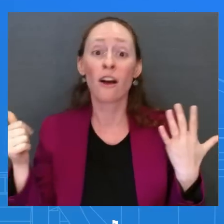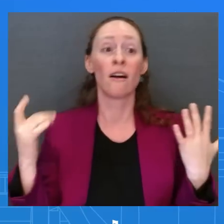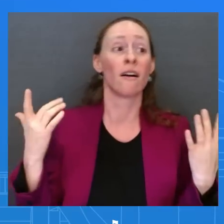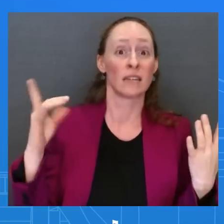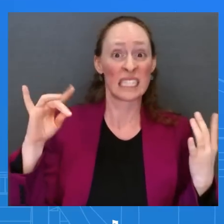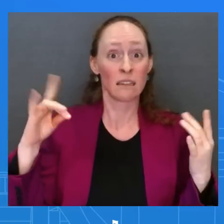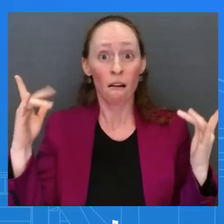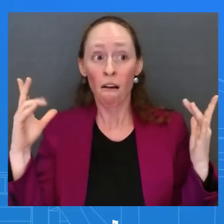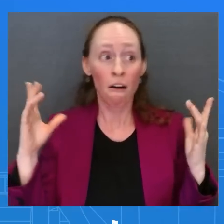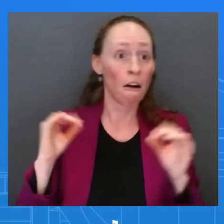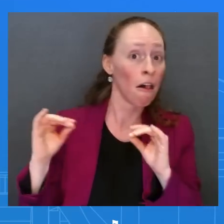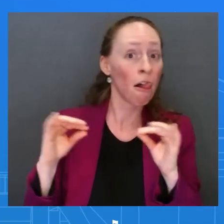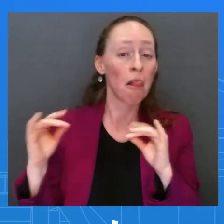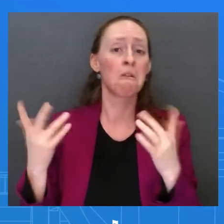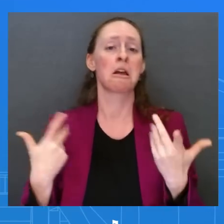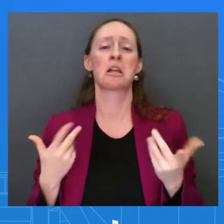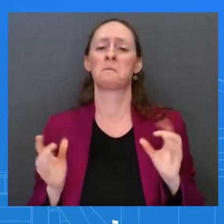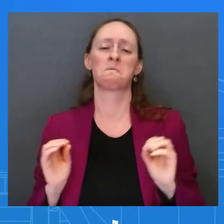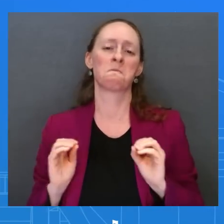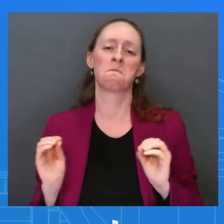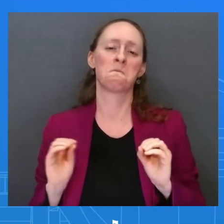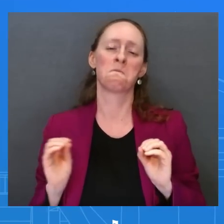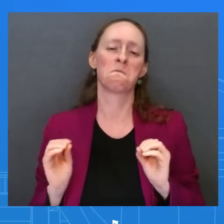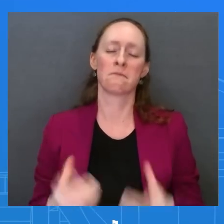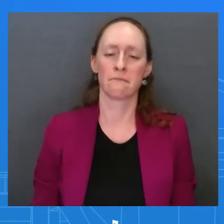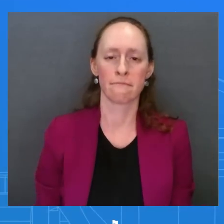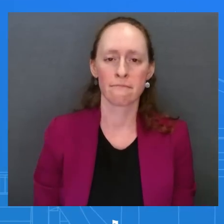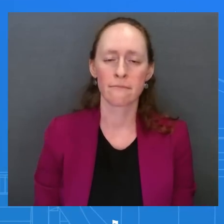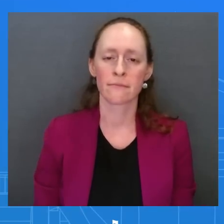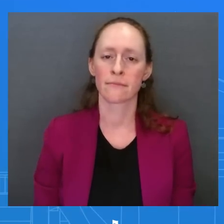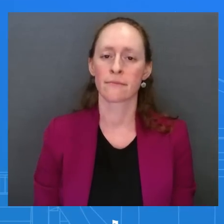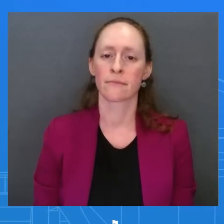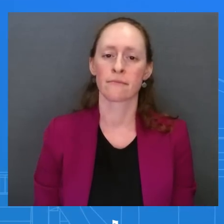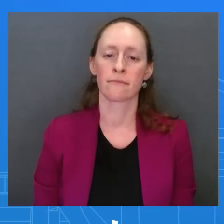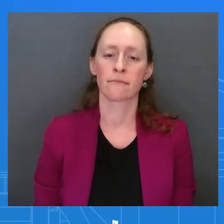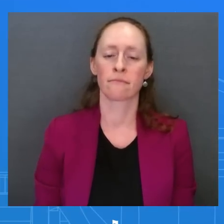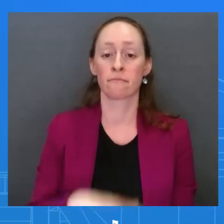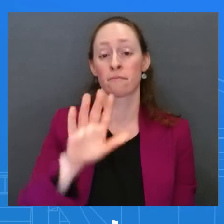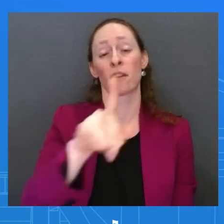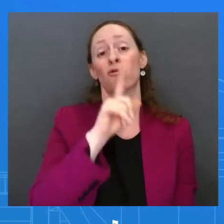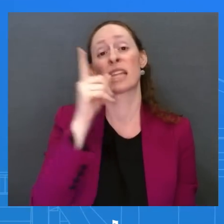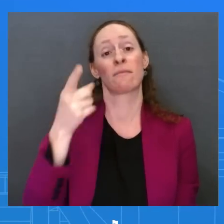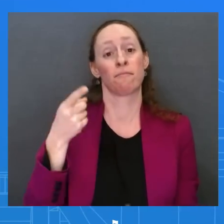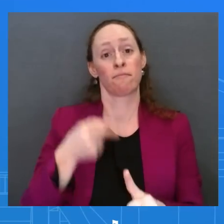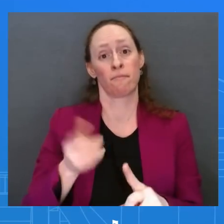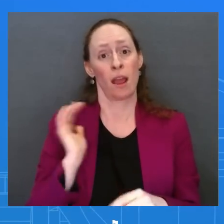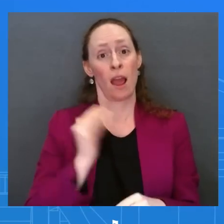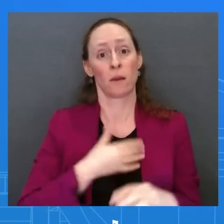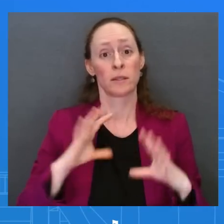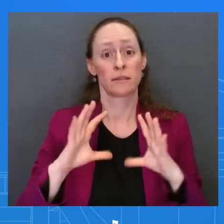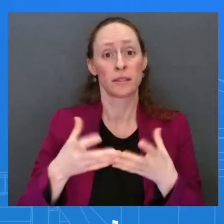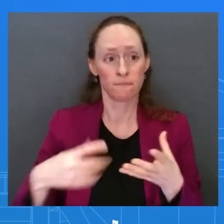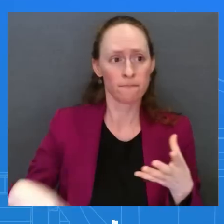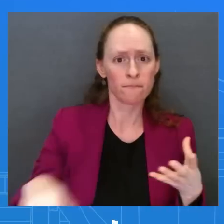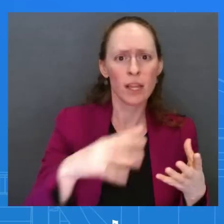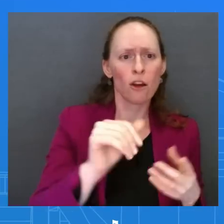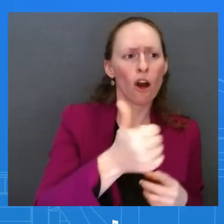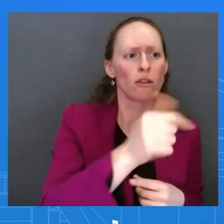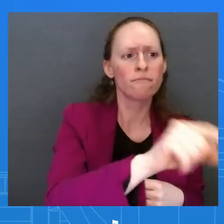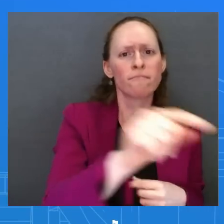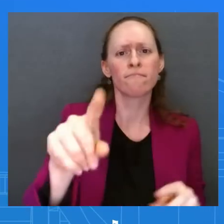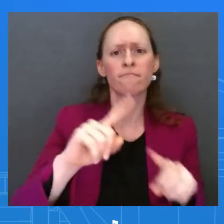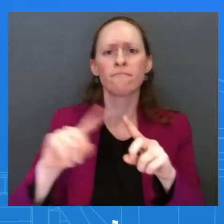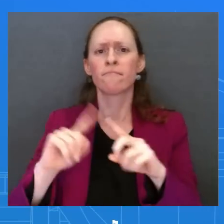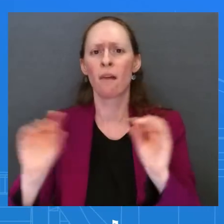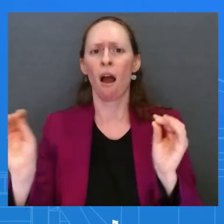can assure you that our team here, Office of Ledge Affairs, and other members of the different offices here at the White House has certainly been all